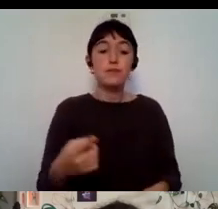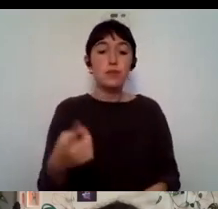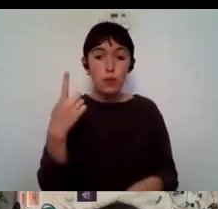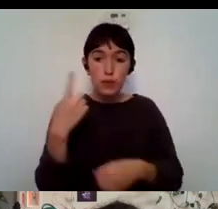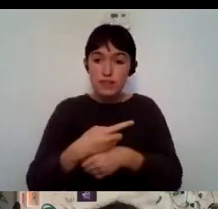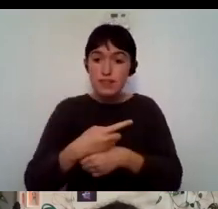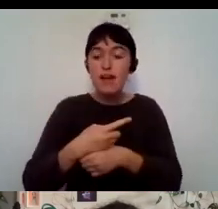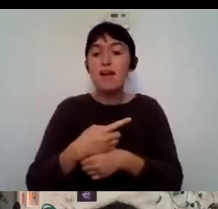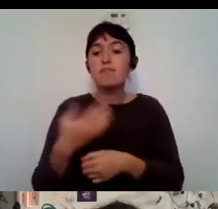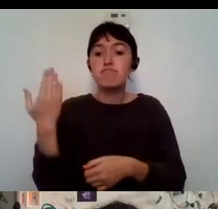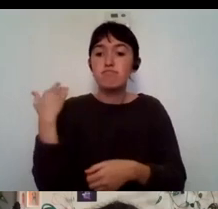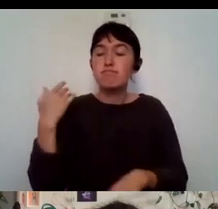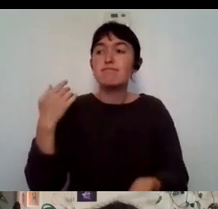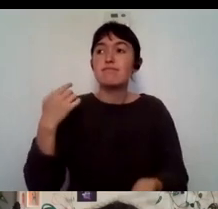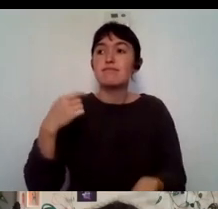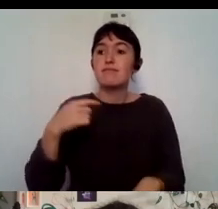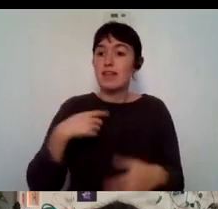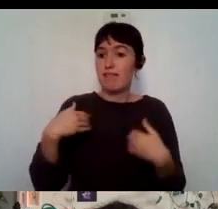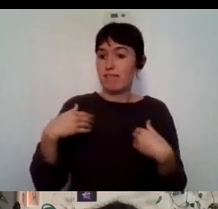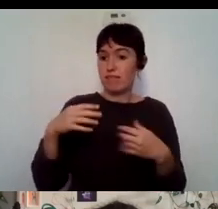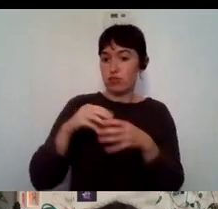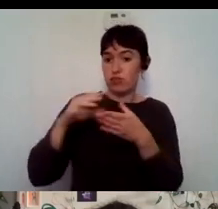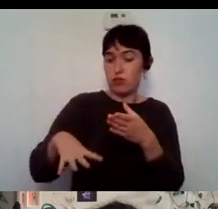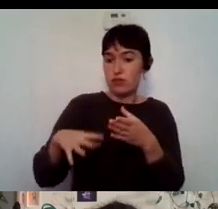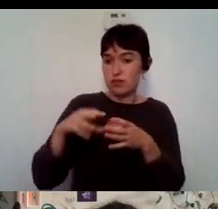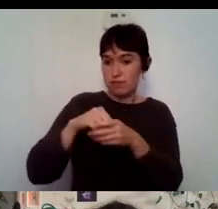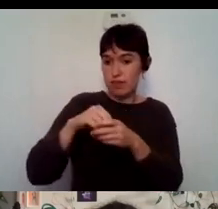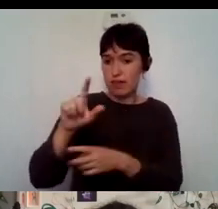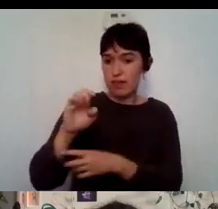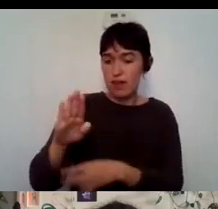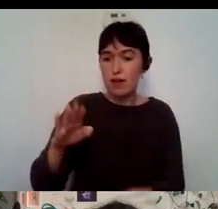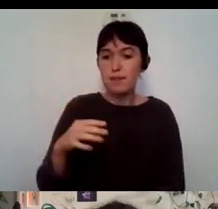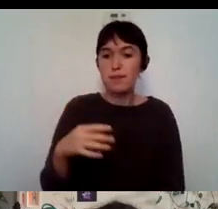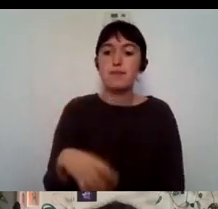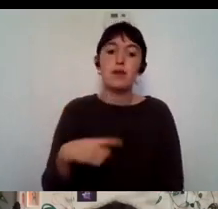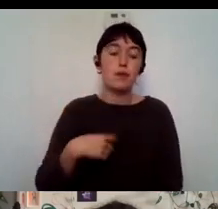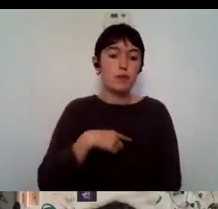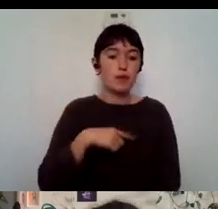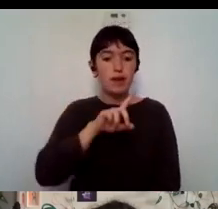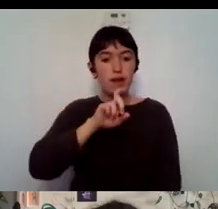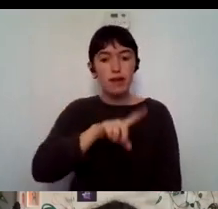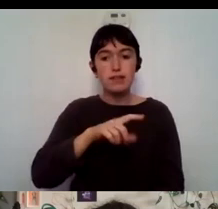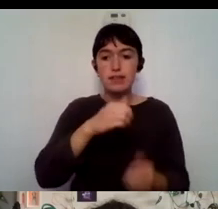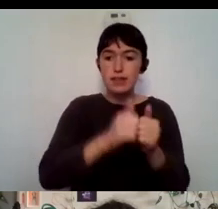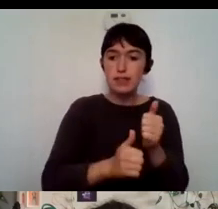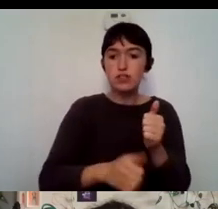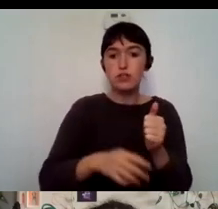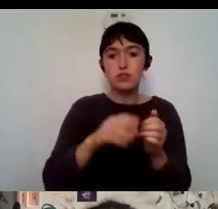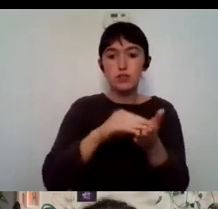usually what we would do is I would ask each individual to see how they were getting on, like a progress report, which everyone